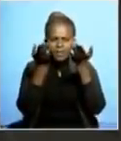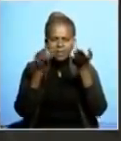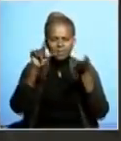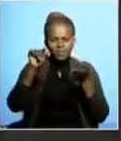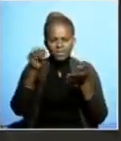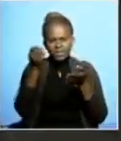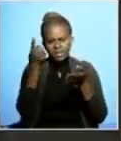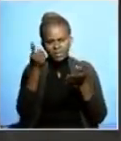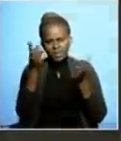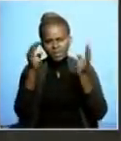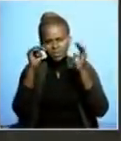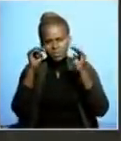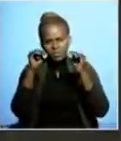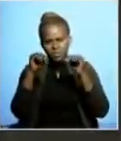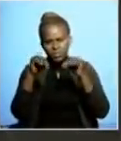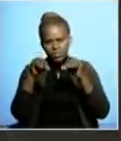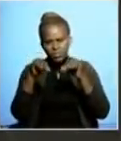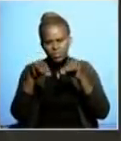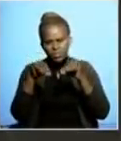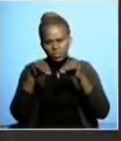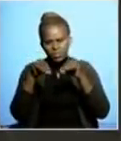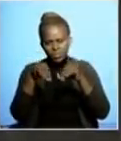2011 it starts flattening, curve,